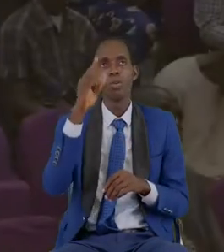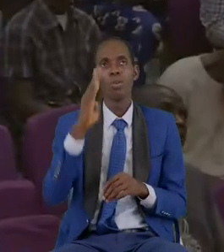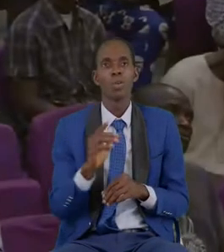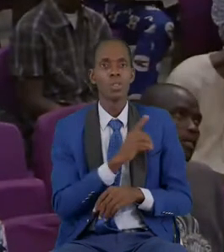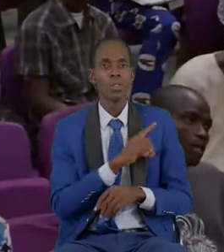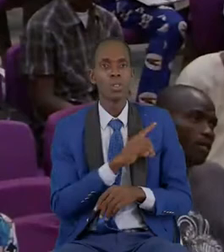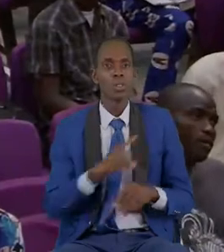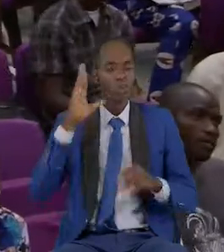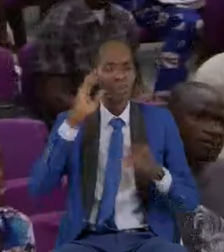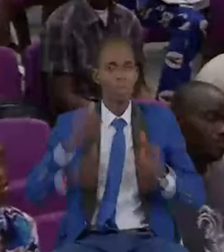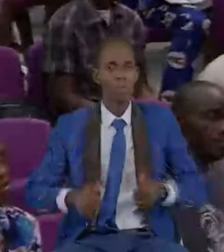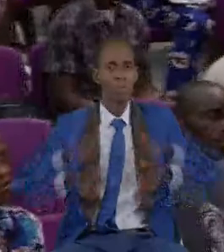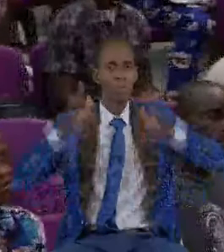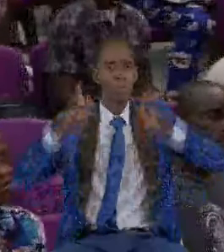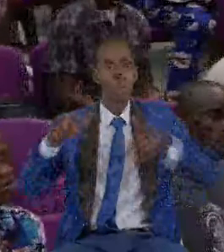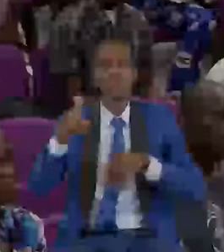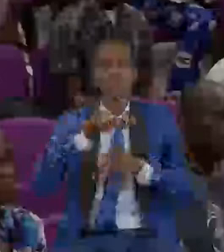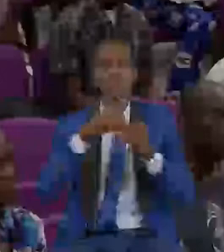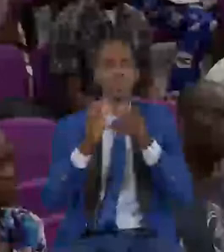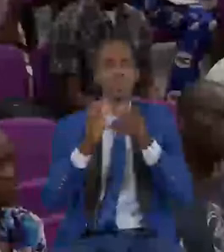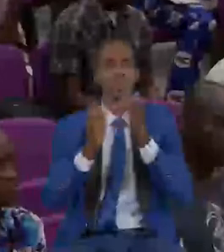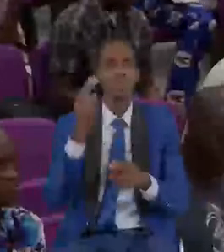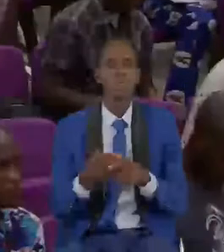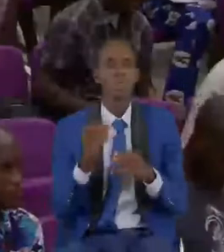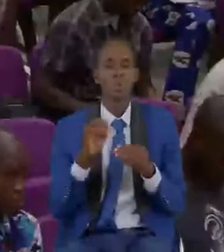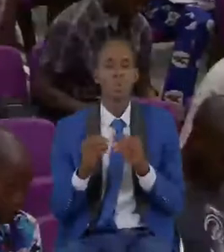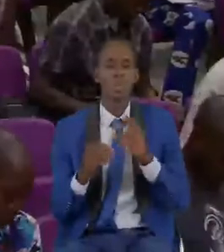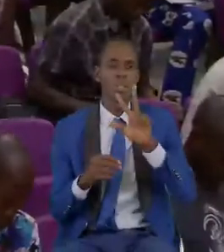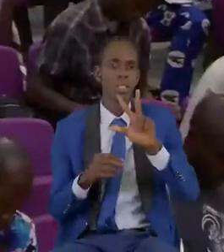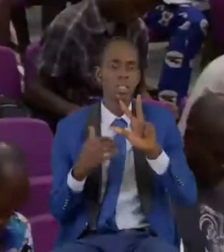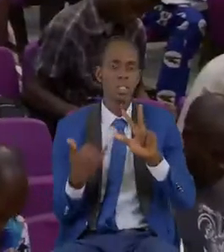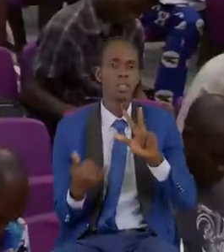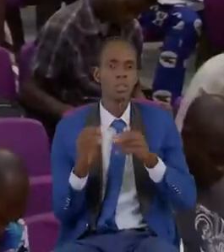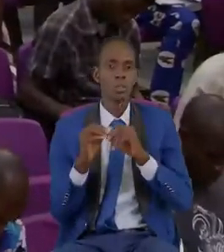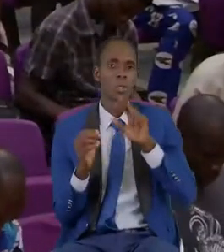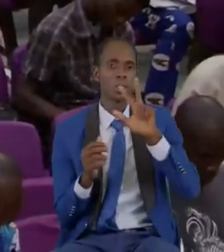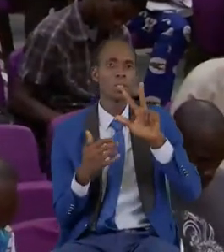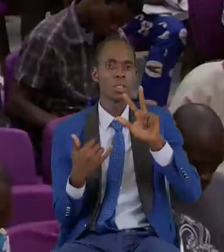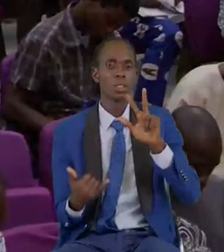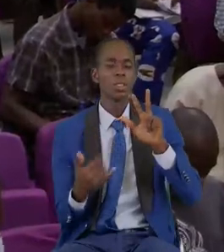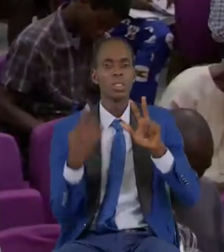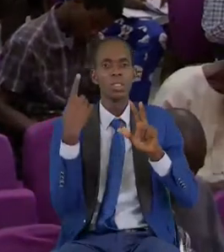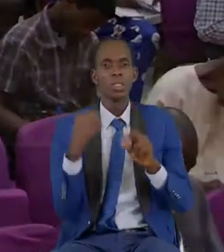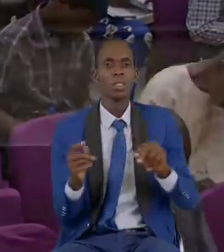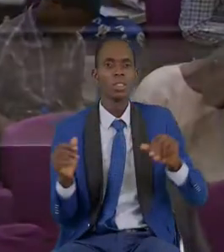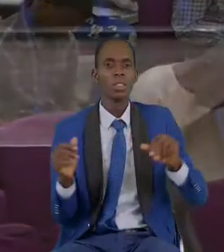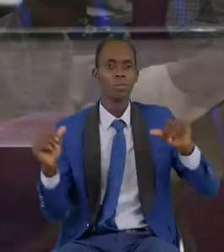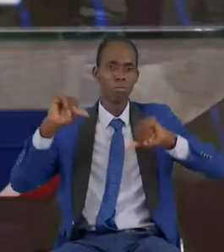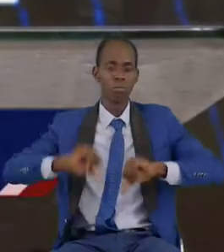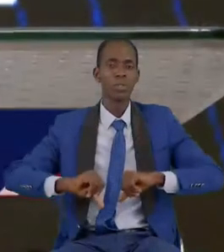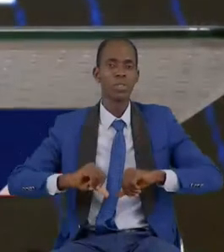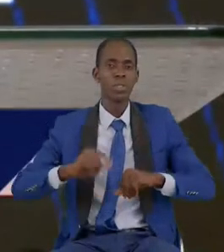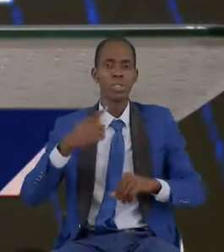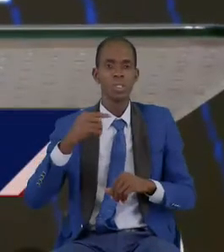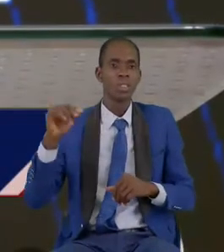you. We're coming to number three here. Number three, the damning emulation